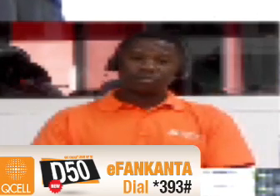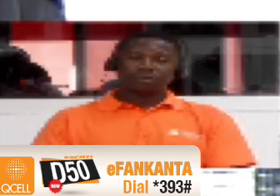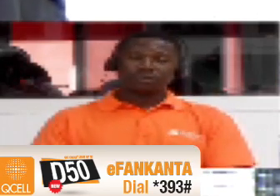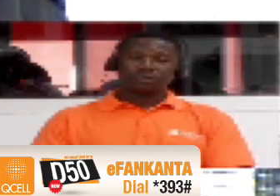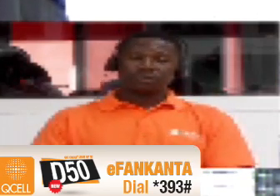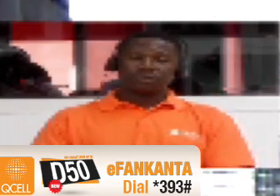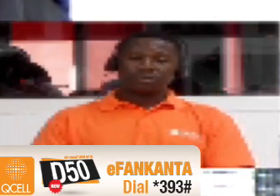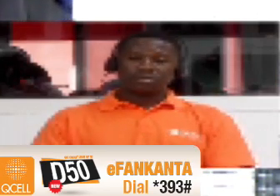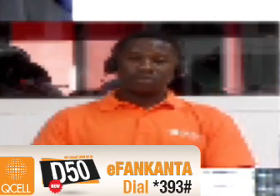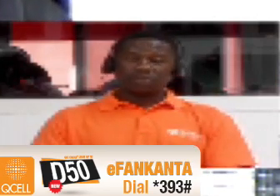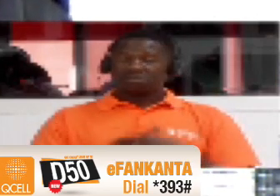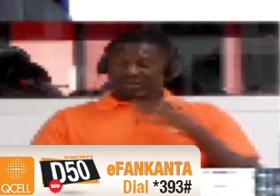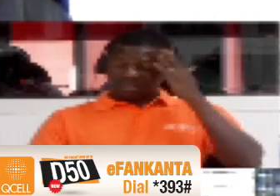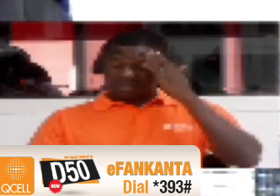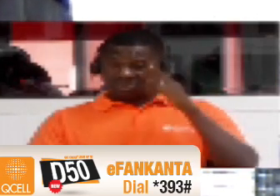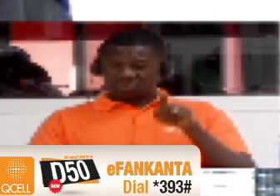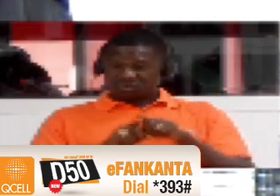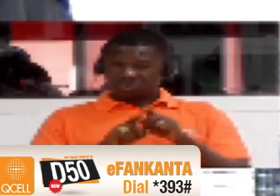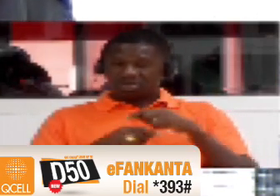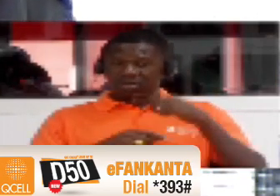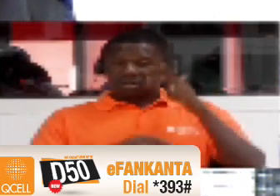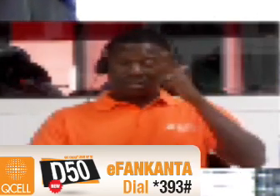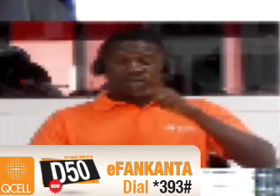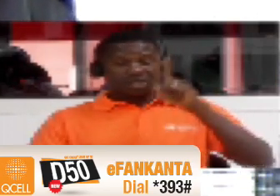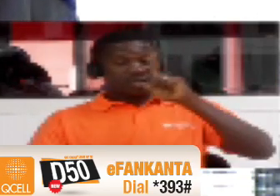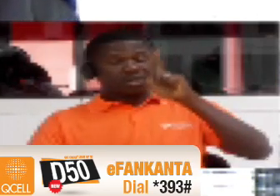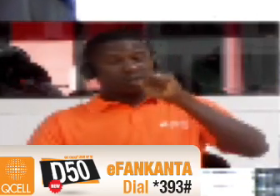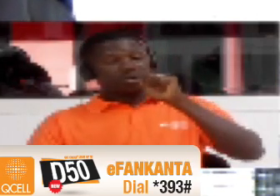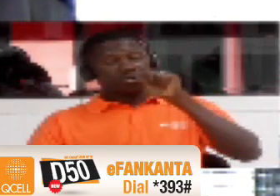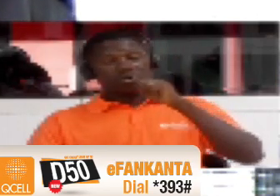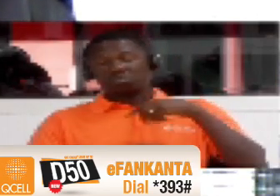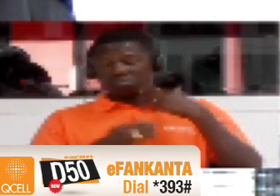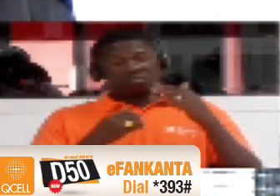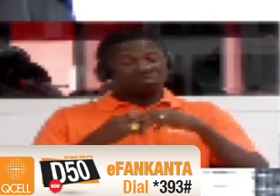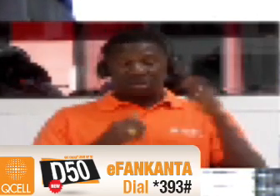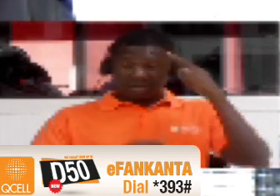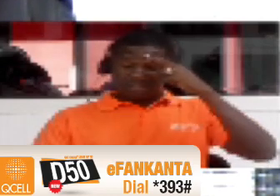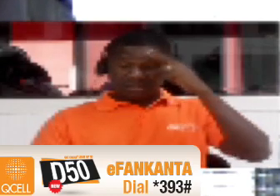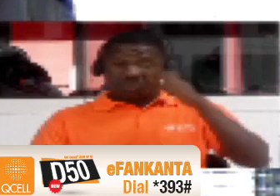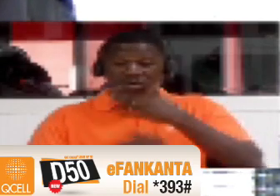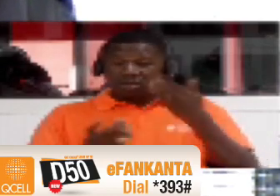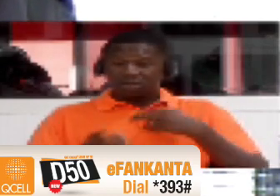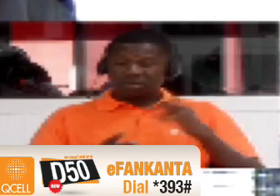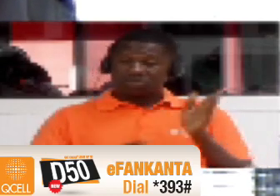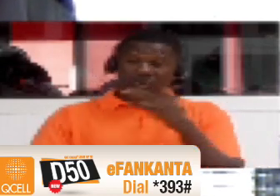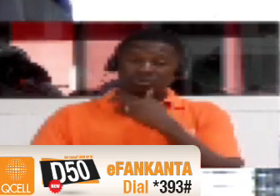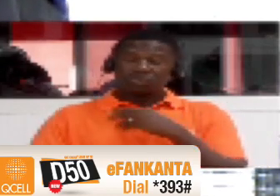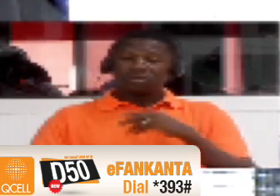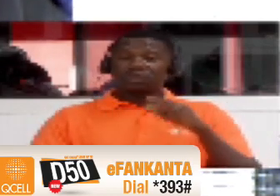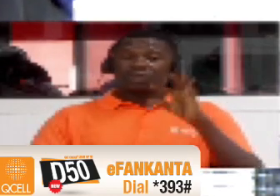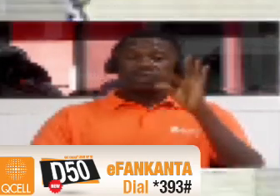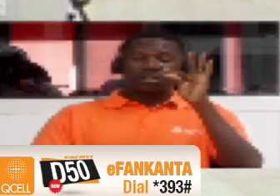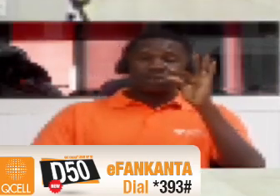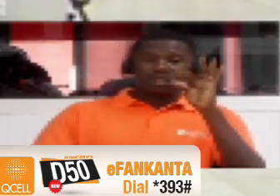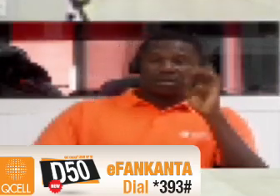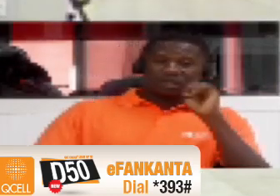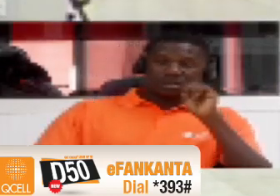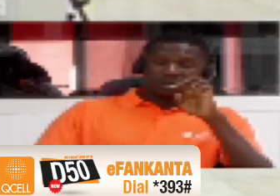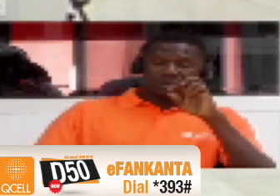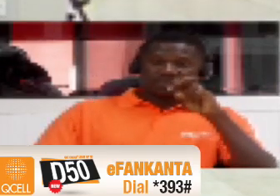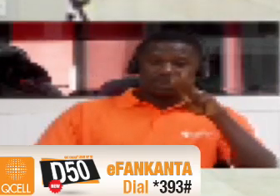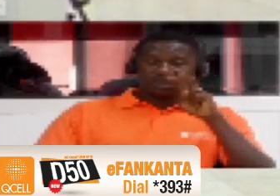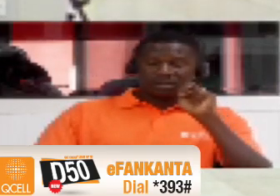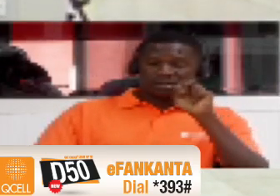home. I think also drinking was the main reason why they would go to tavern. Because otherwise there